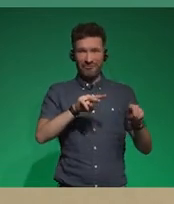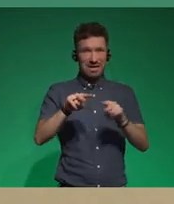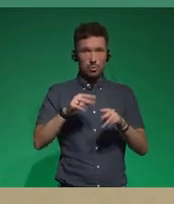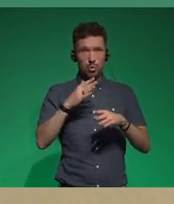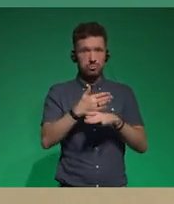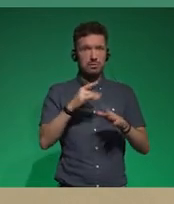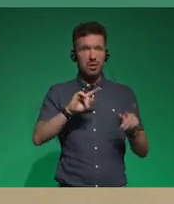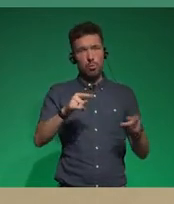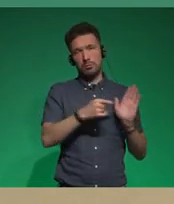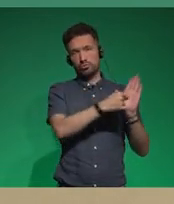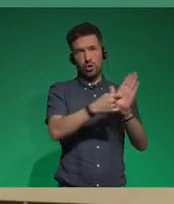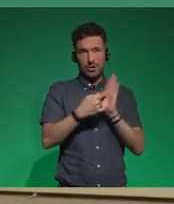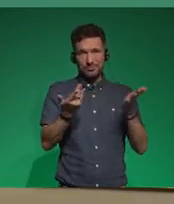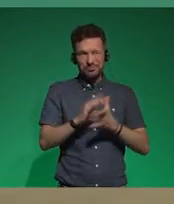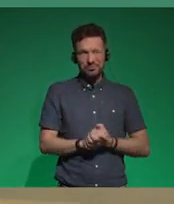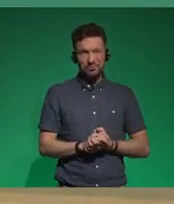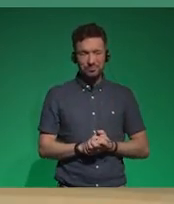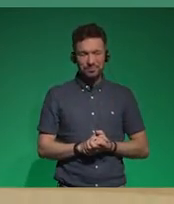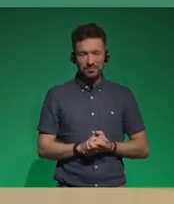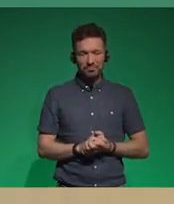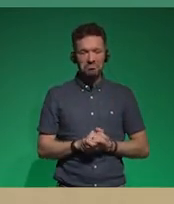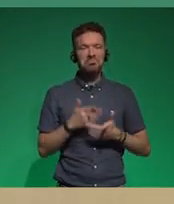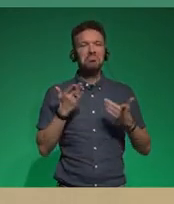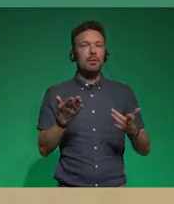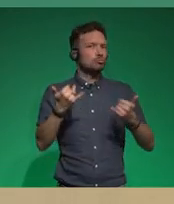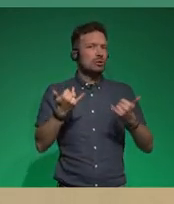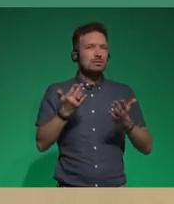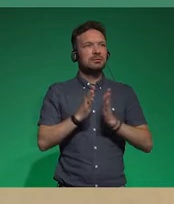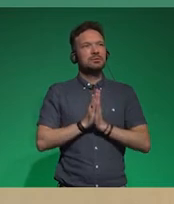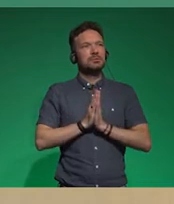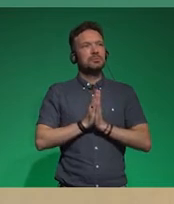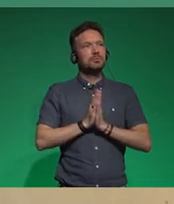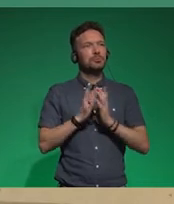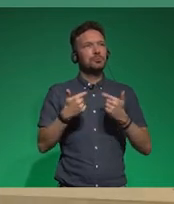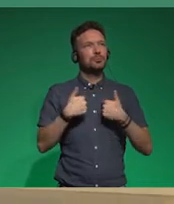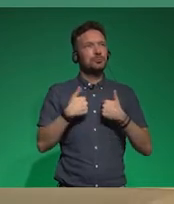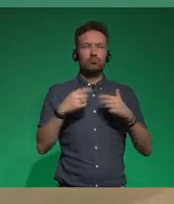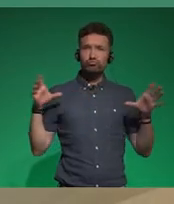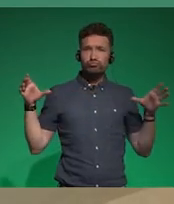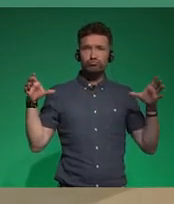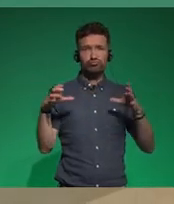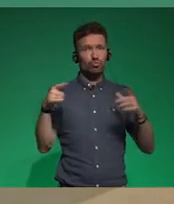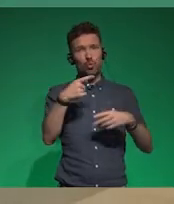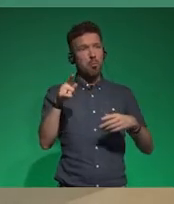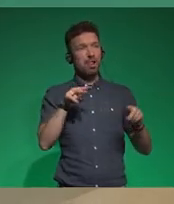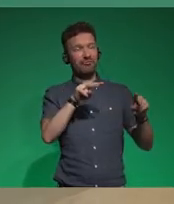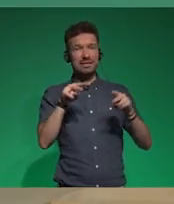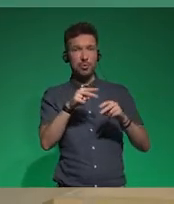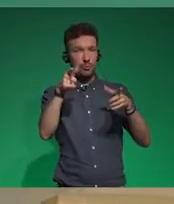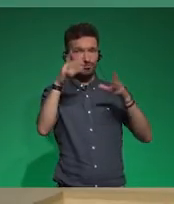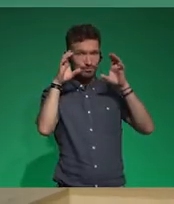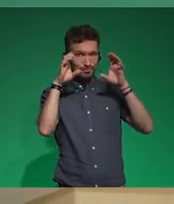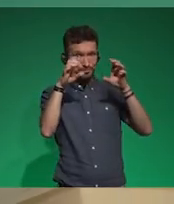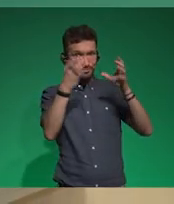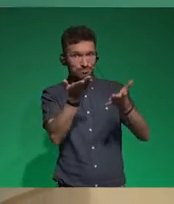The idea now is that we all together watch the entire film, and then if the audience